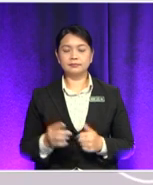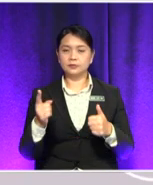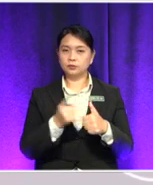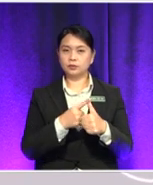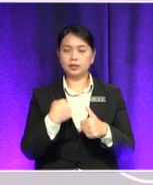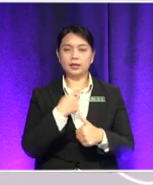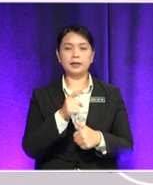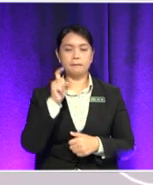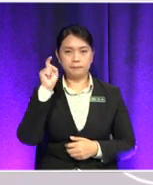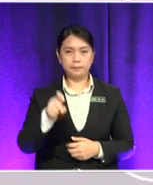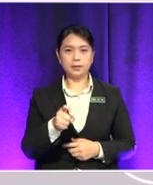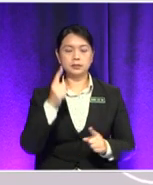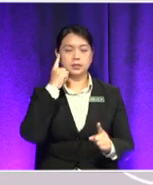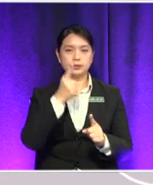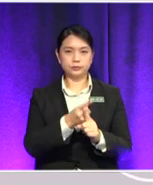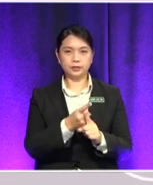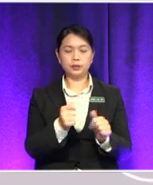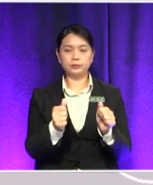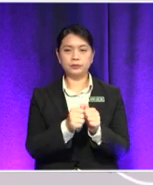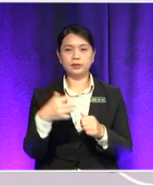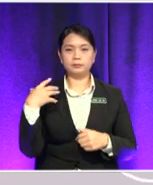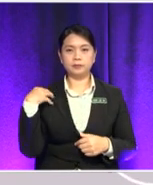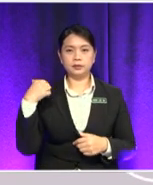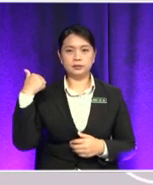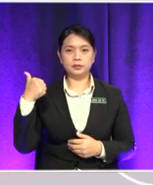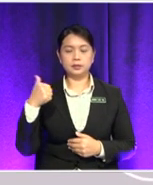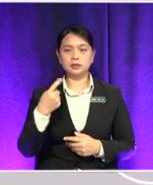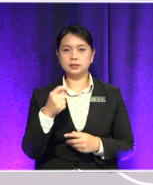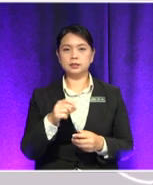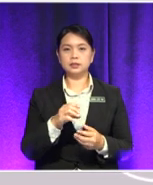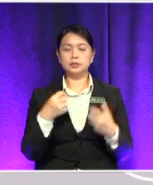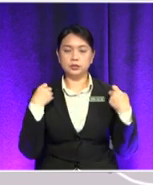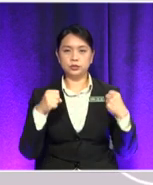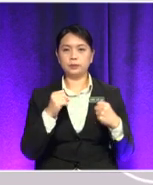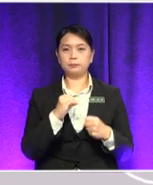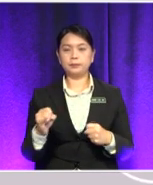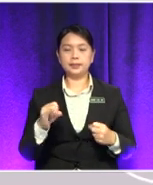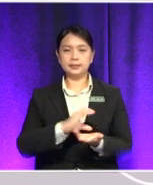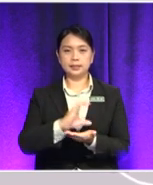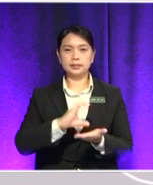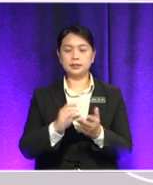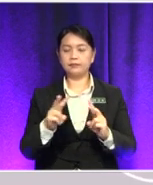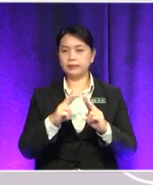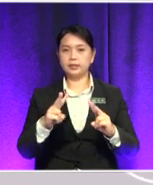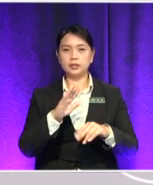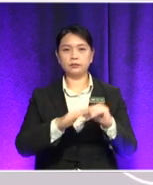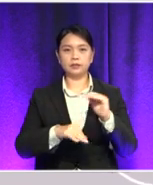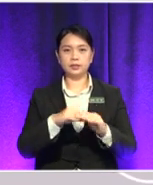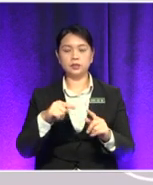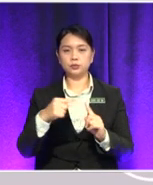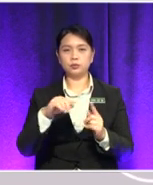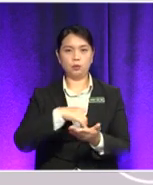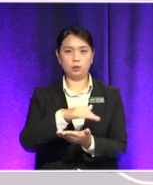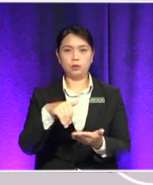must agree with the mayor that a shopping center will be very convenient for everybody. Mm-hmm. In addition to creating more job